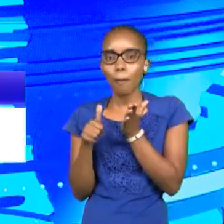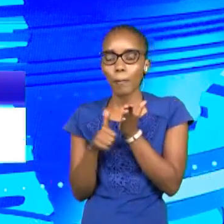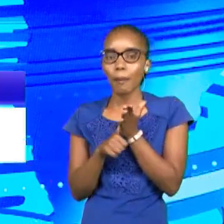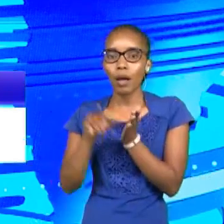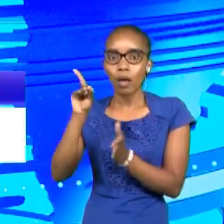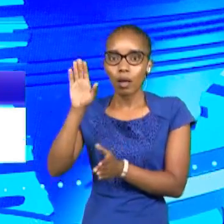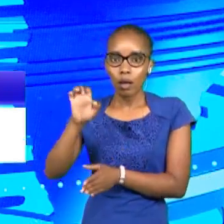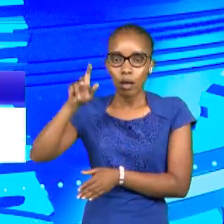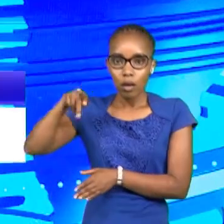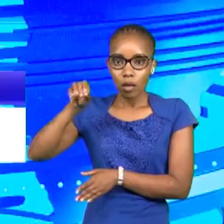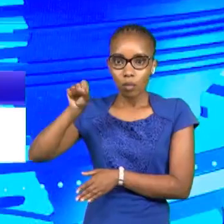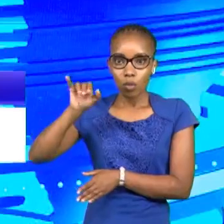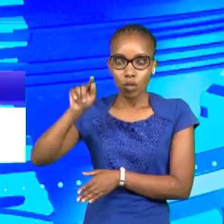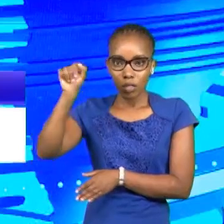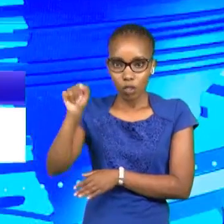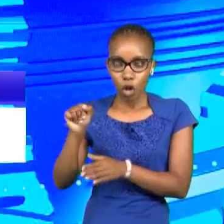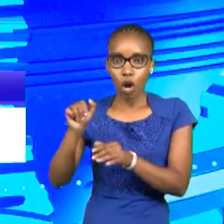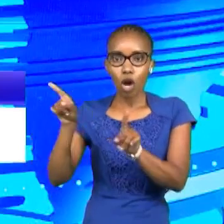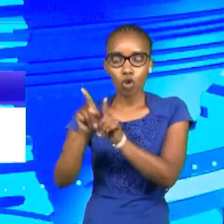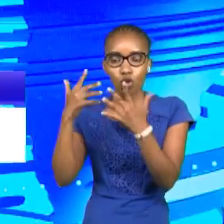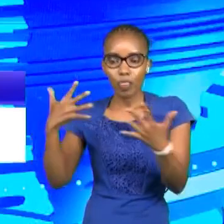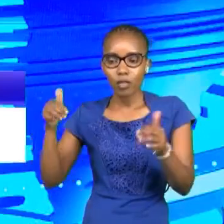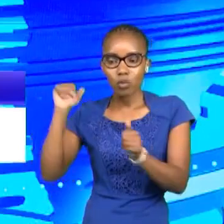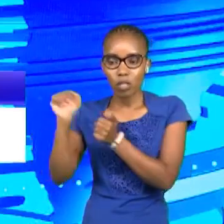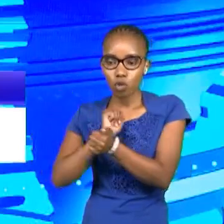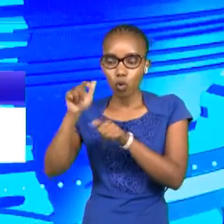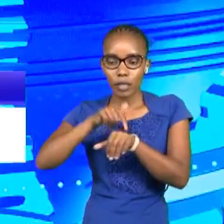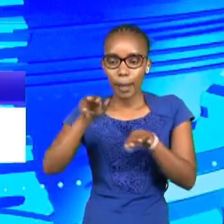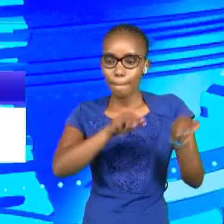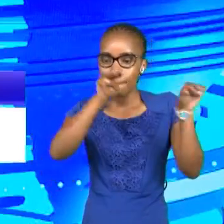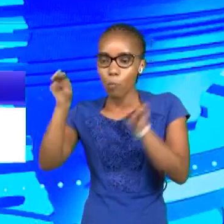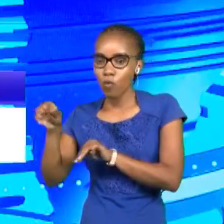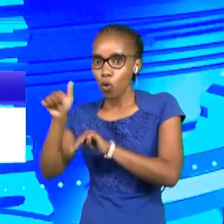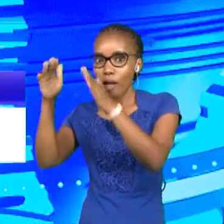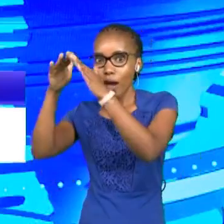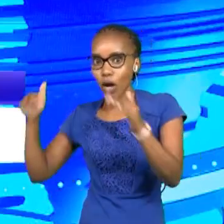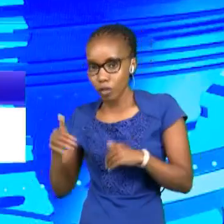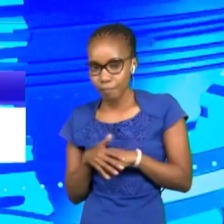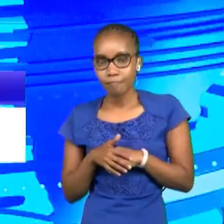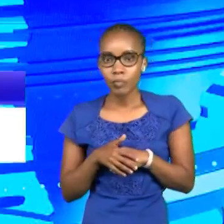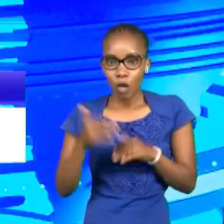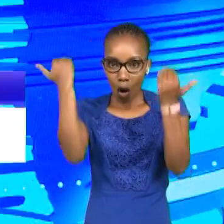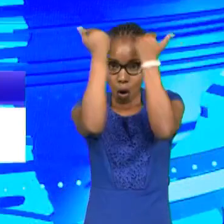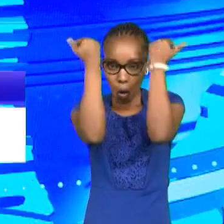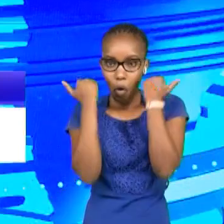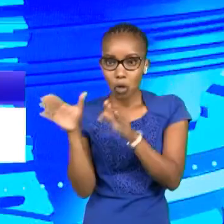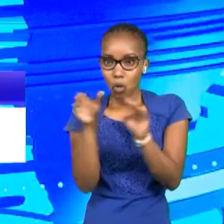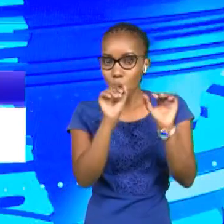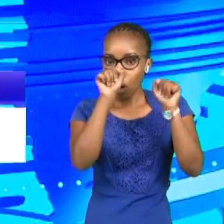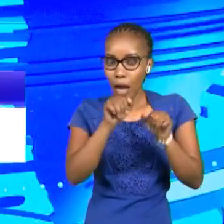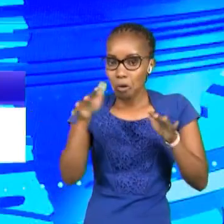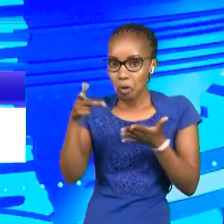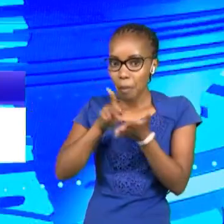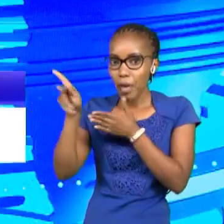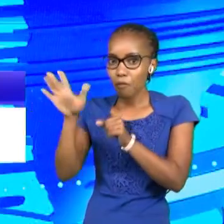as damaged properties when vacating houses. Disputes may go all the way to corridors of justice, or you may not get the full refund